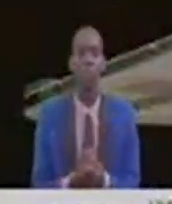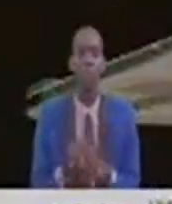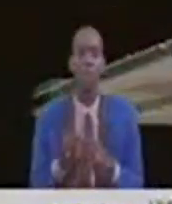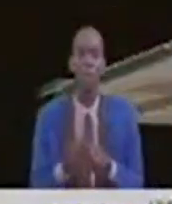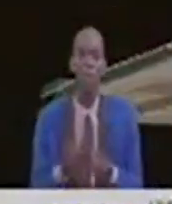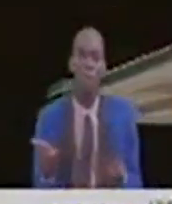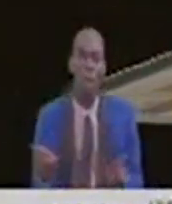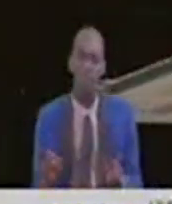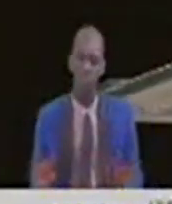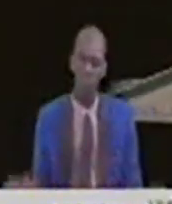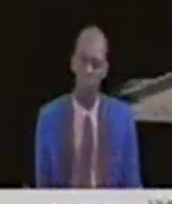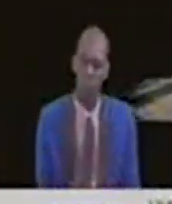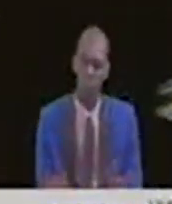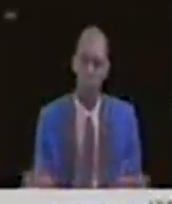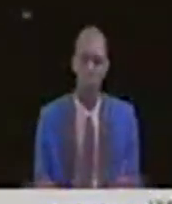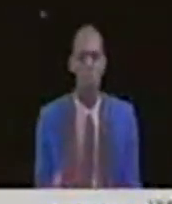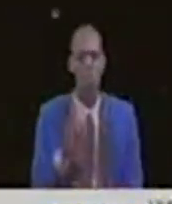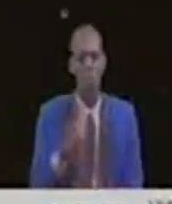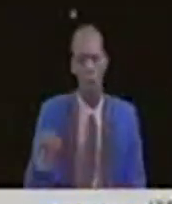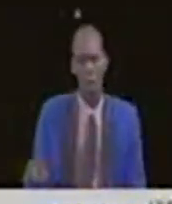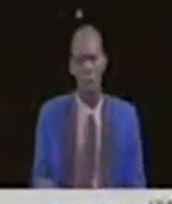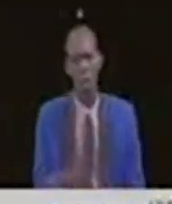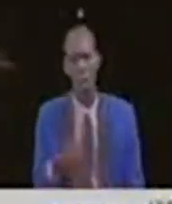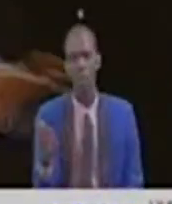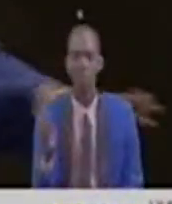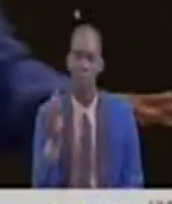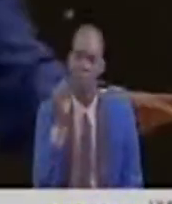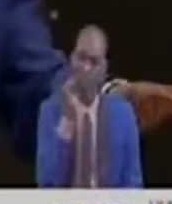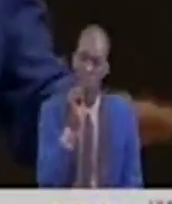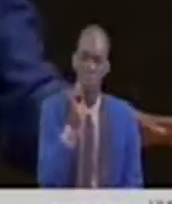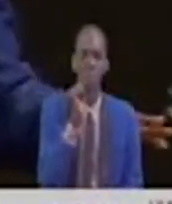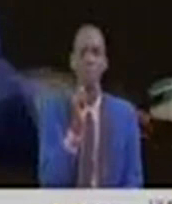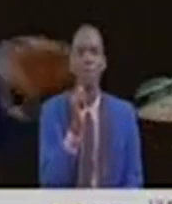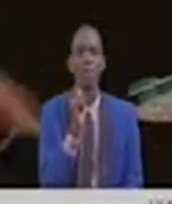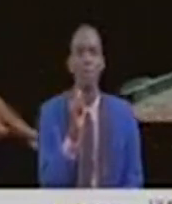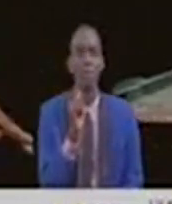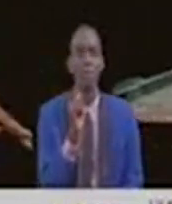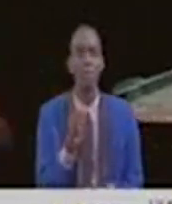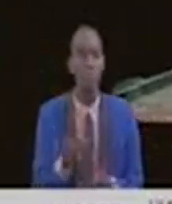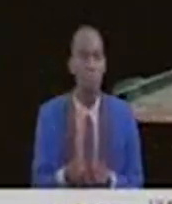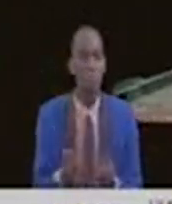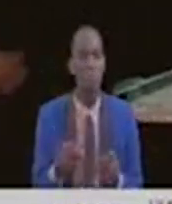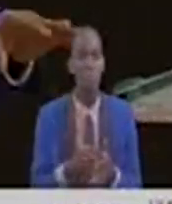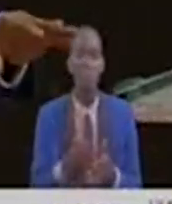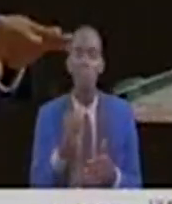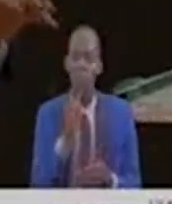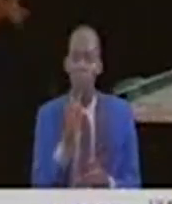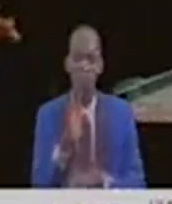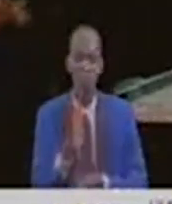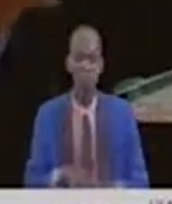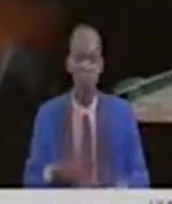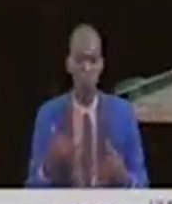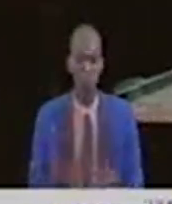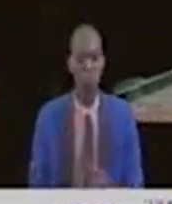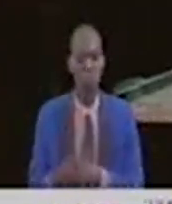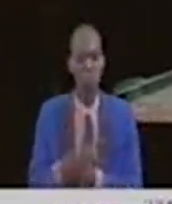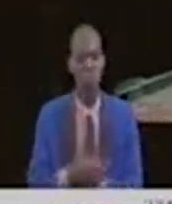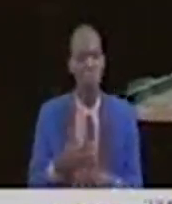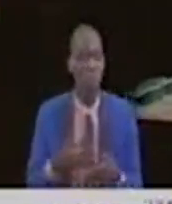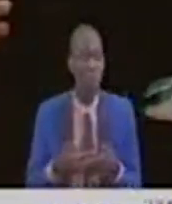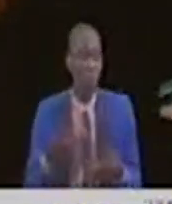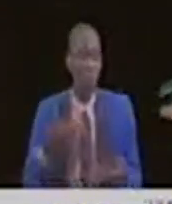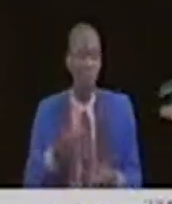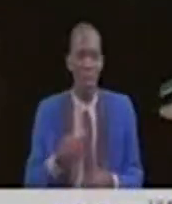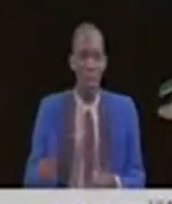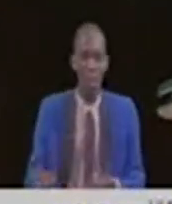verse 13, but exhort one another, and daily, while it is called today, lest